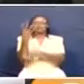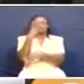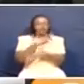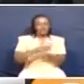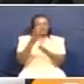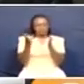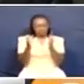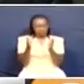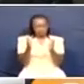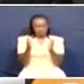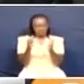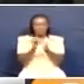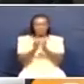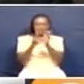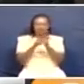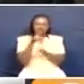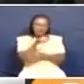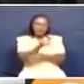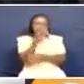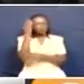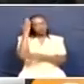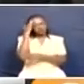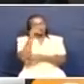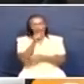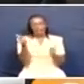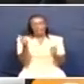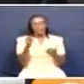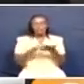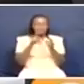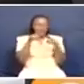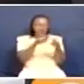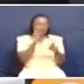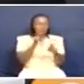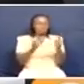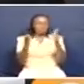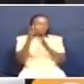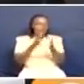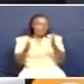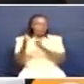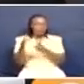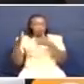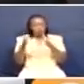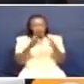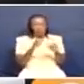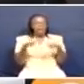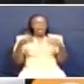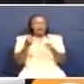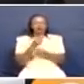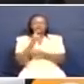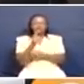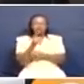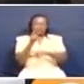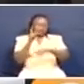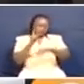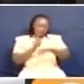rules that the respondents were aware of. It was up to the respondents to make the necessary arrangements to make sure that as at the